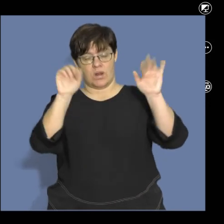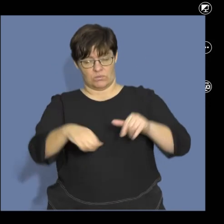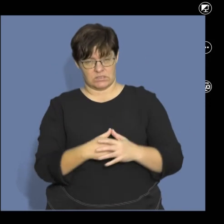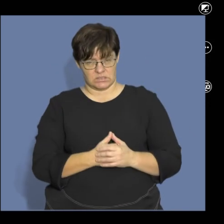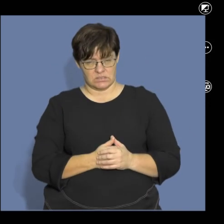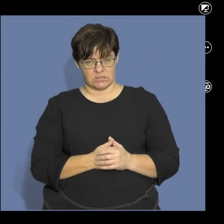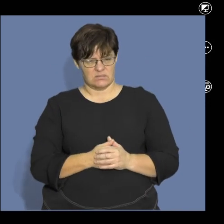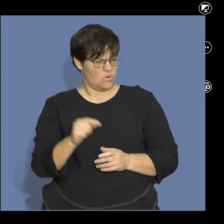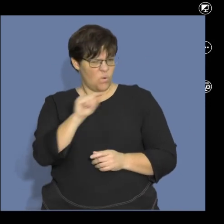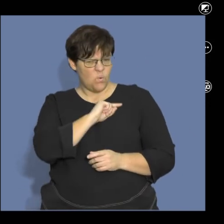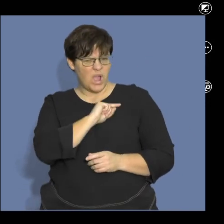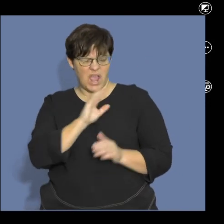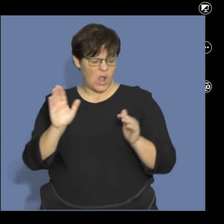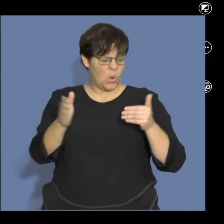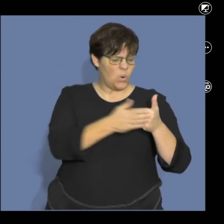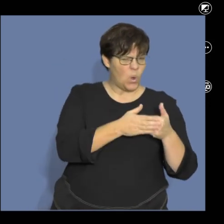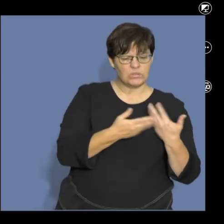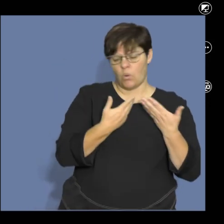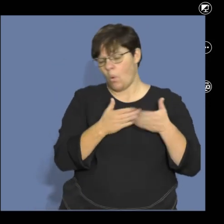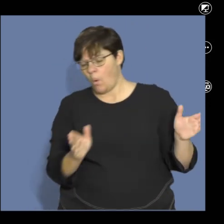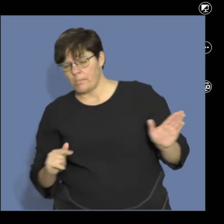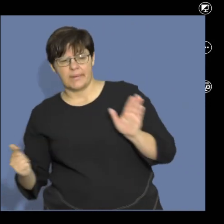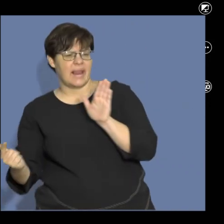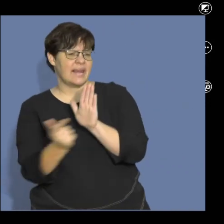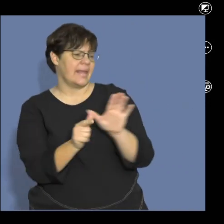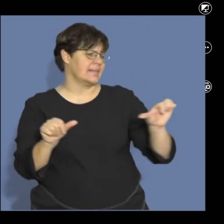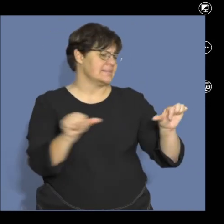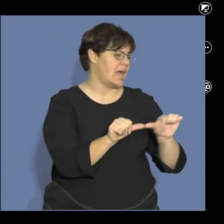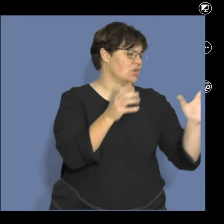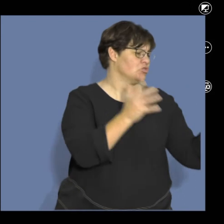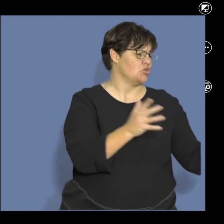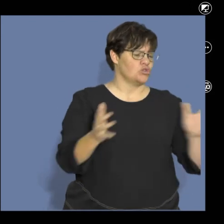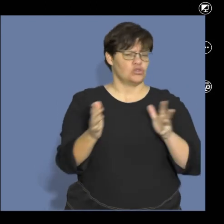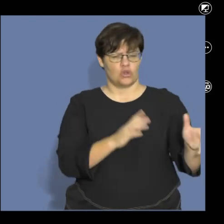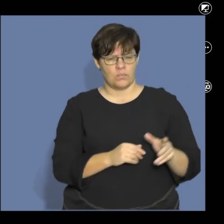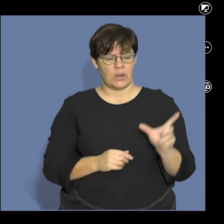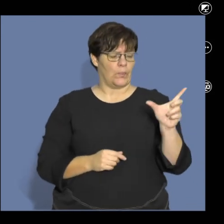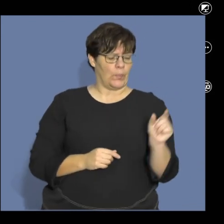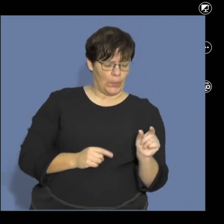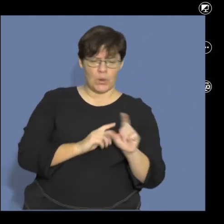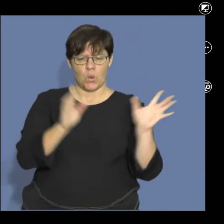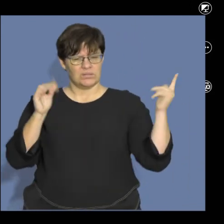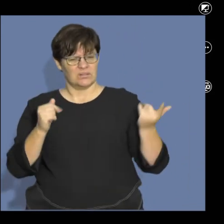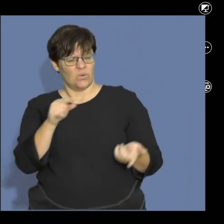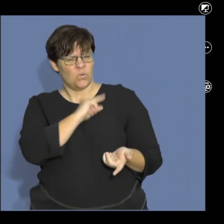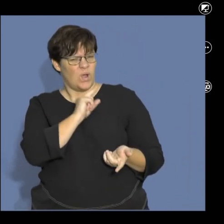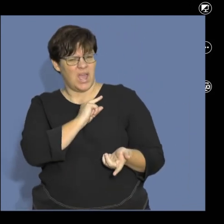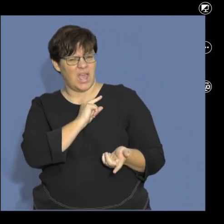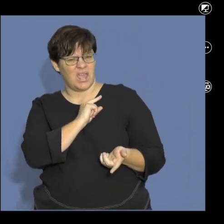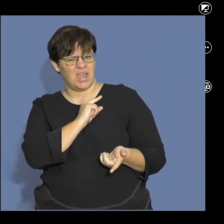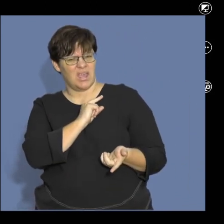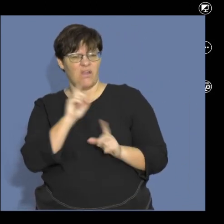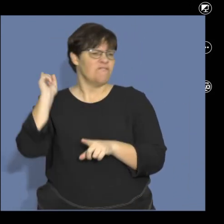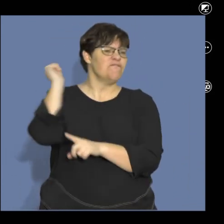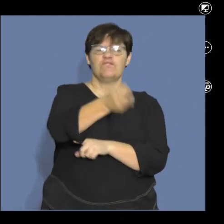So my question is, why do you think closed seasons, legal sizes, bag limits